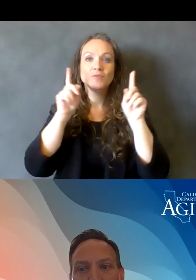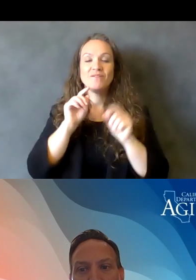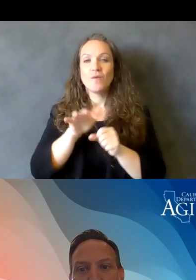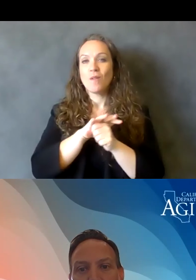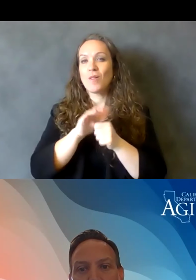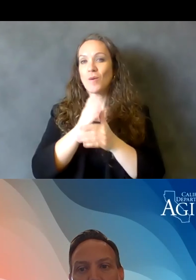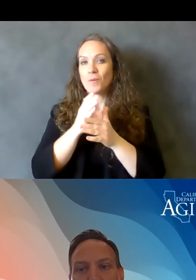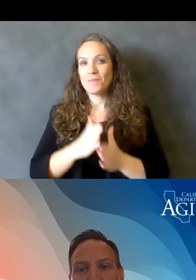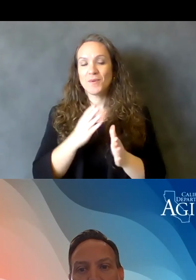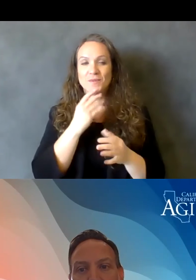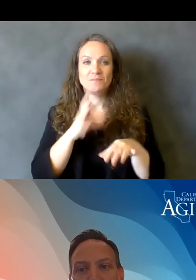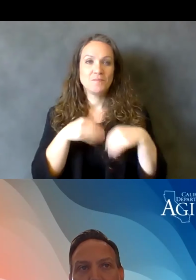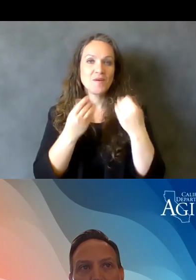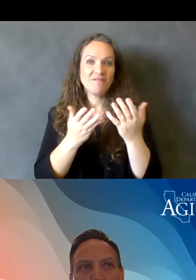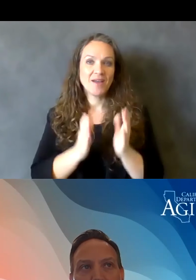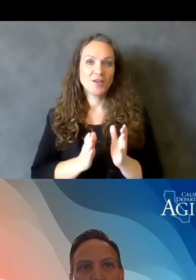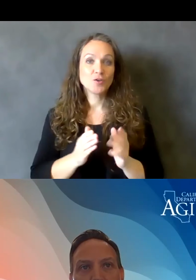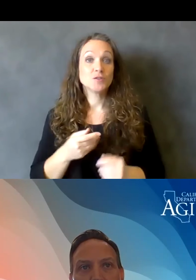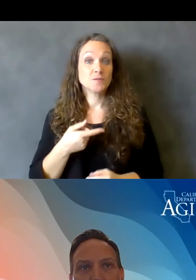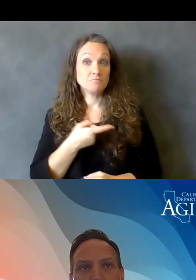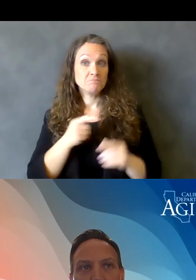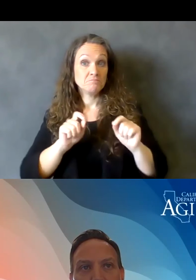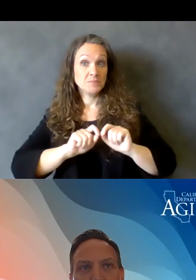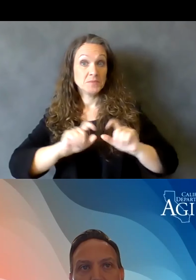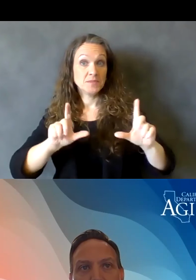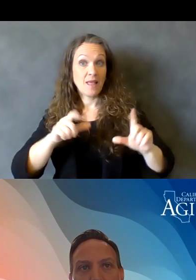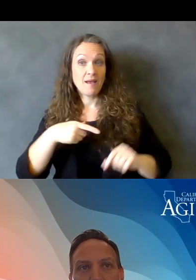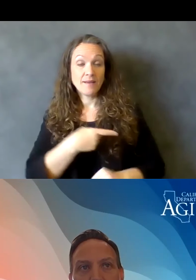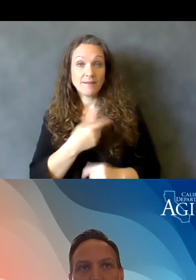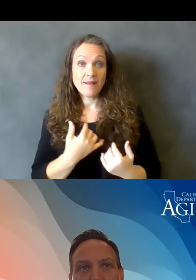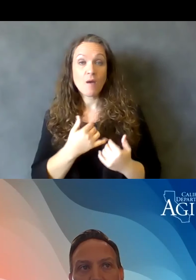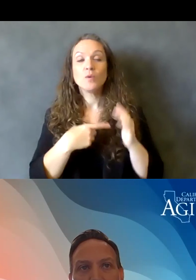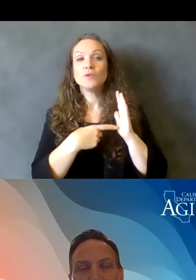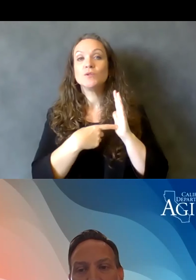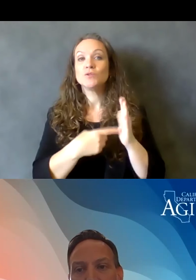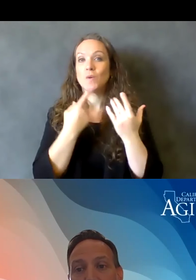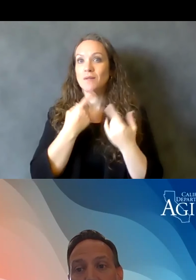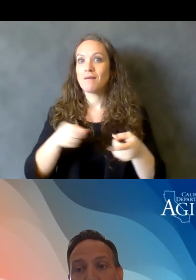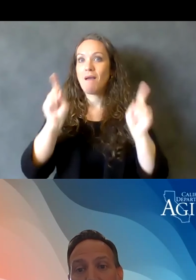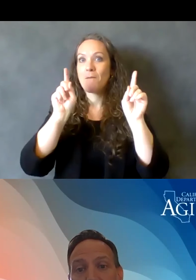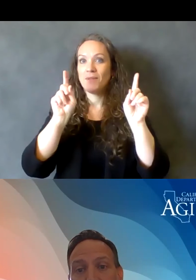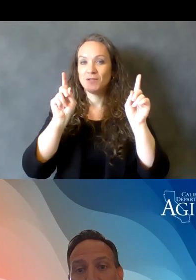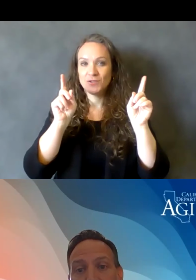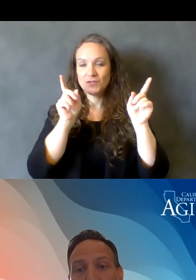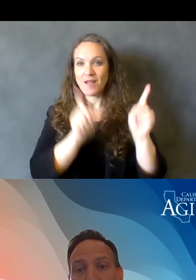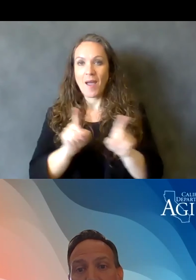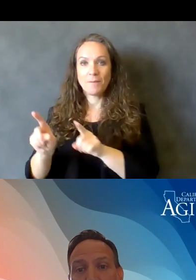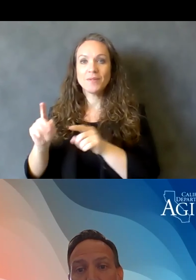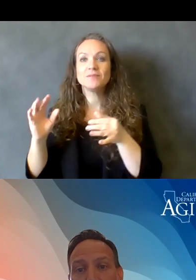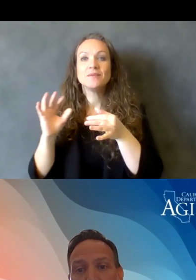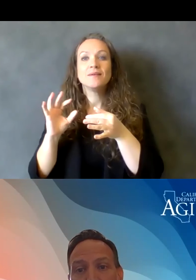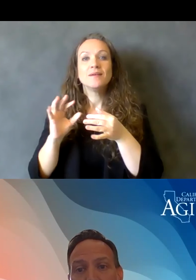and providers. This next slide shows the accomplishments that our local partners have had in bridging the nutrition